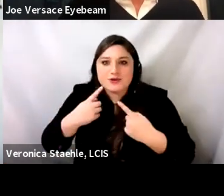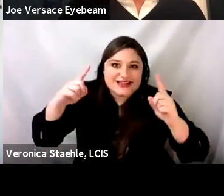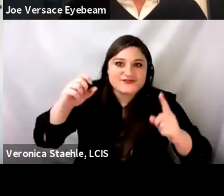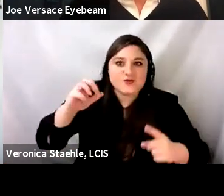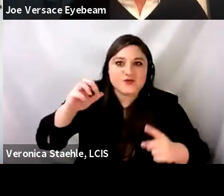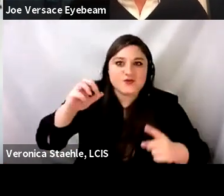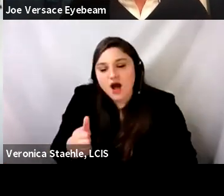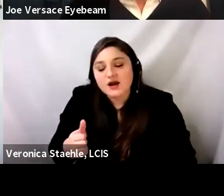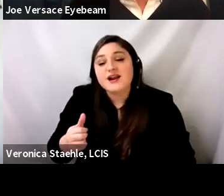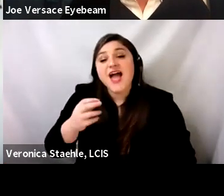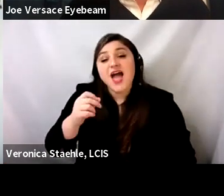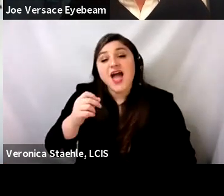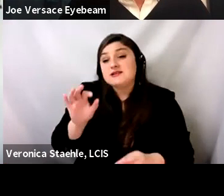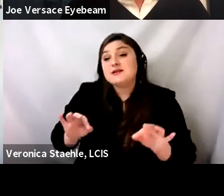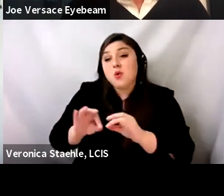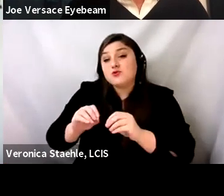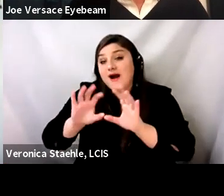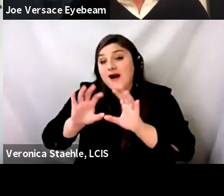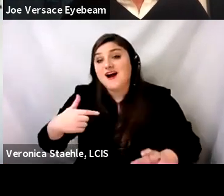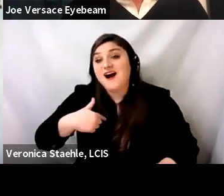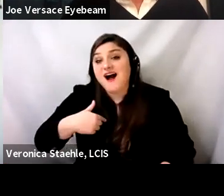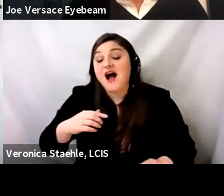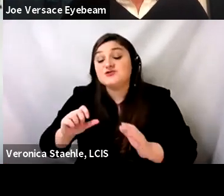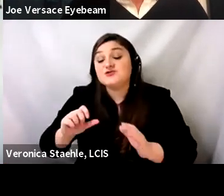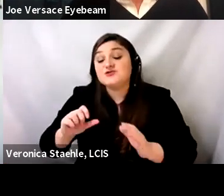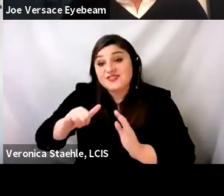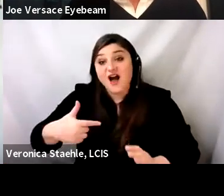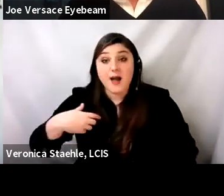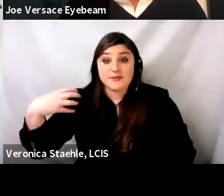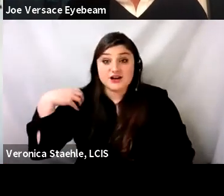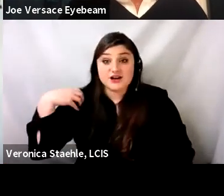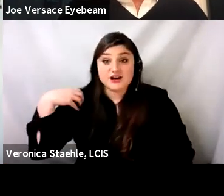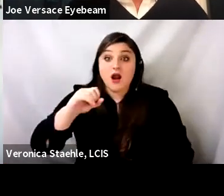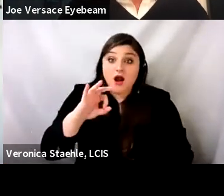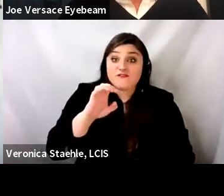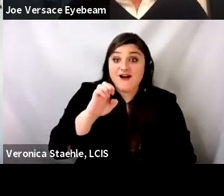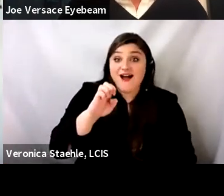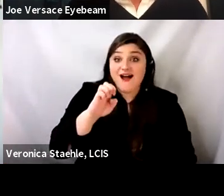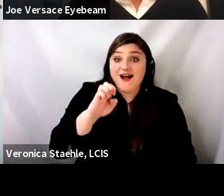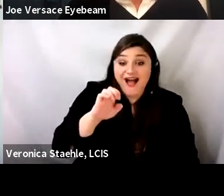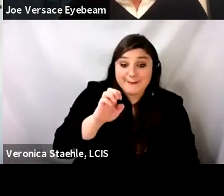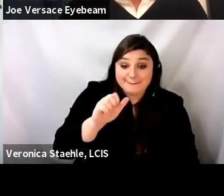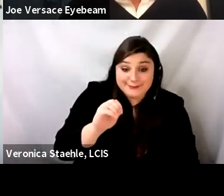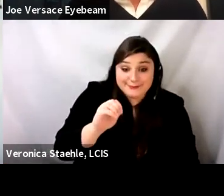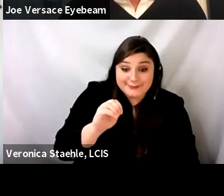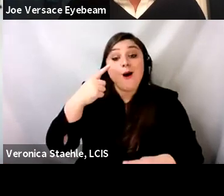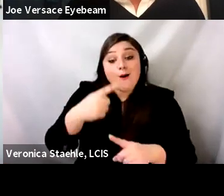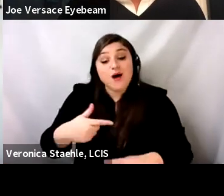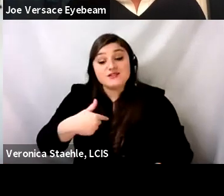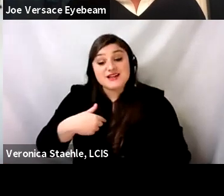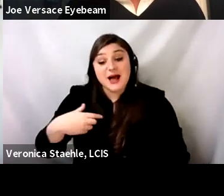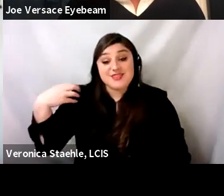chair the board of West Beth Housing in the West Village, and I also vice chair a fine arts college in